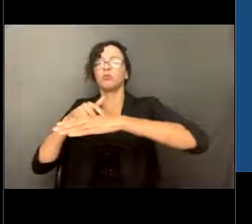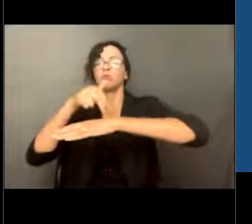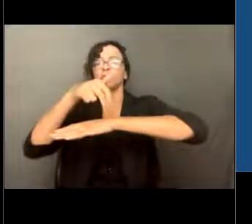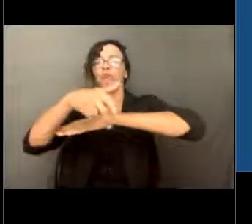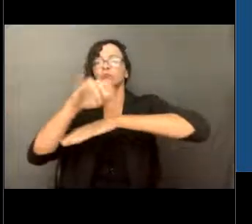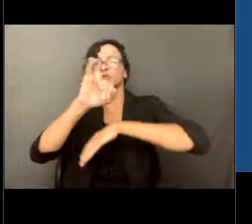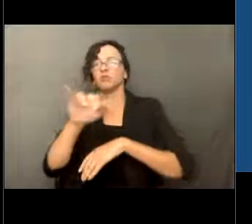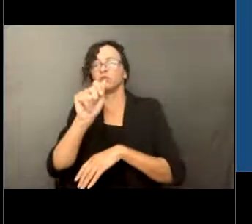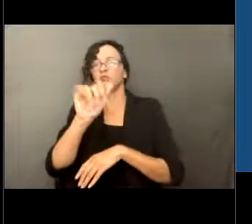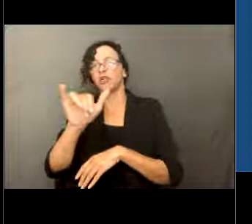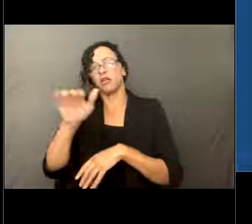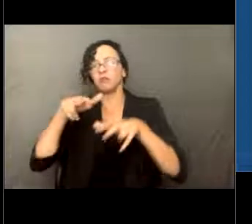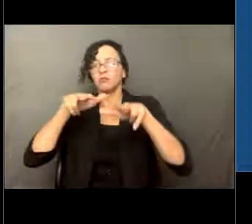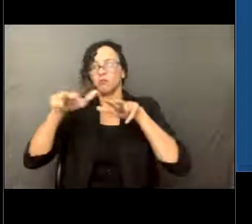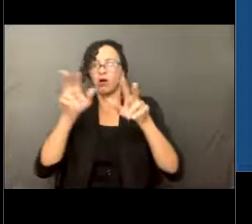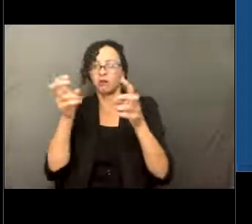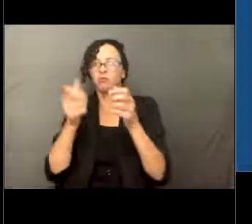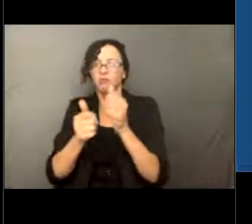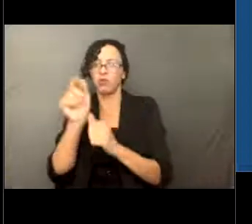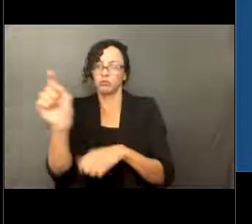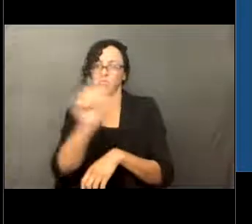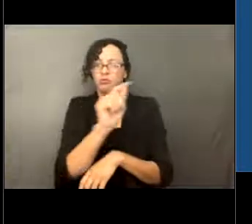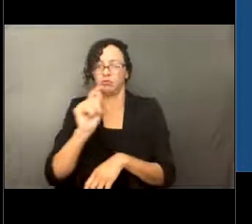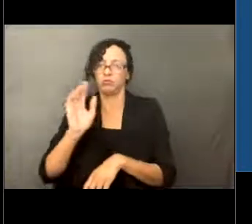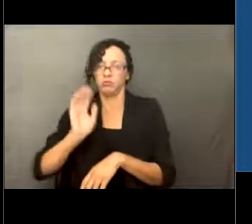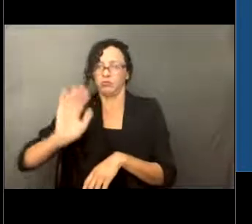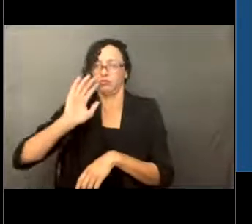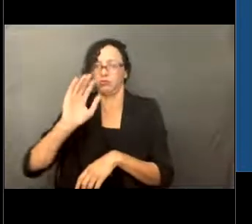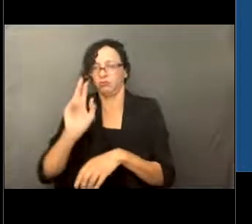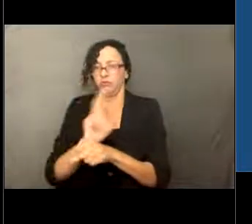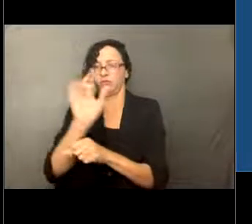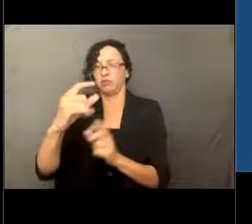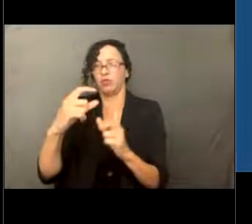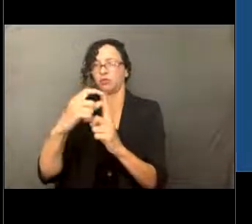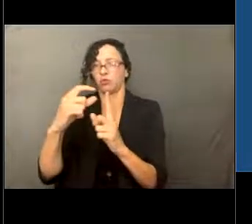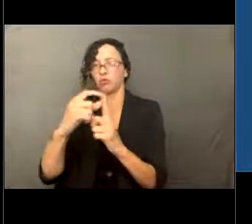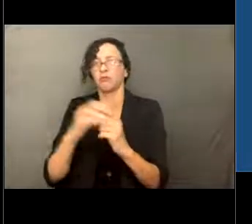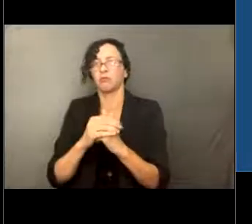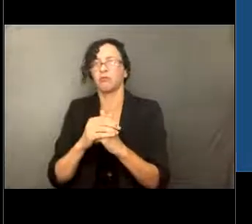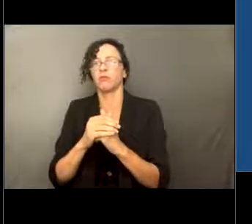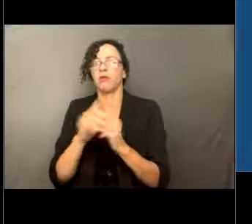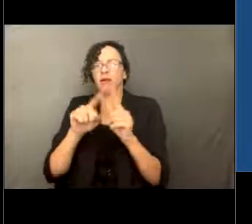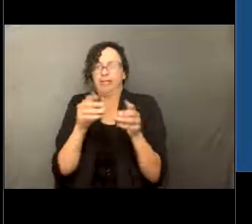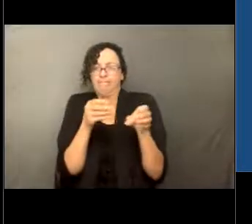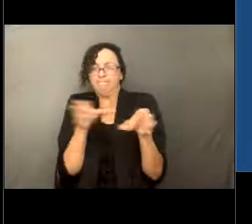Formerly, I think most people used to use the term jaywalking, but moving away from that term